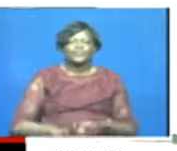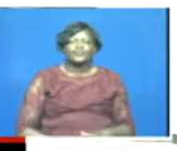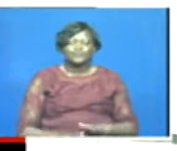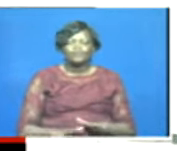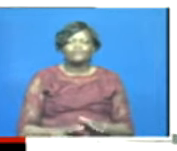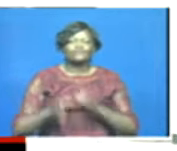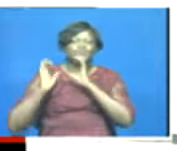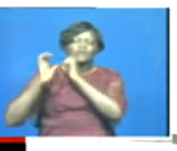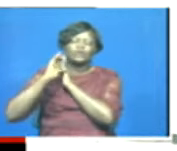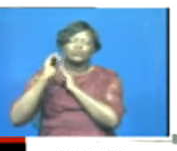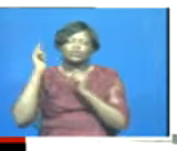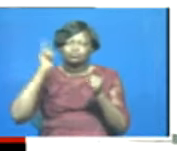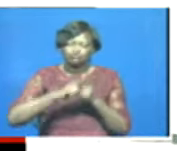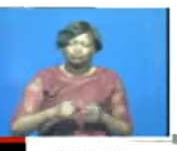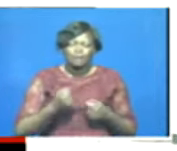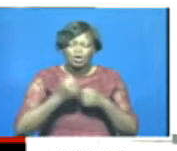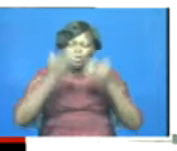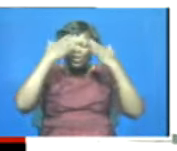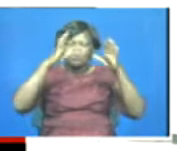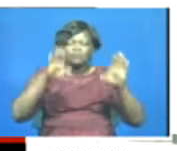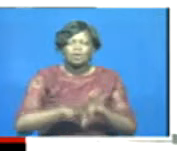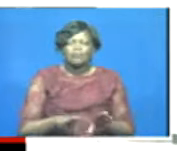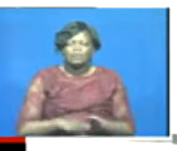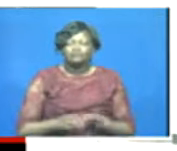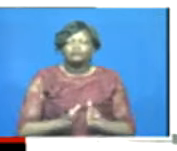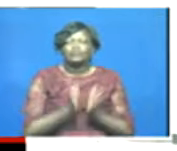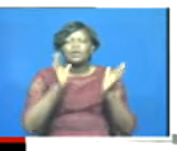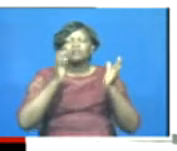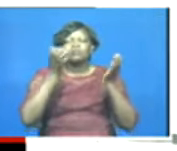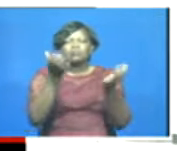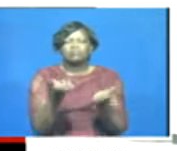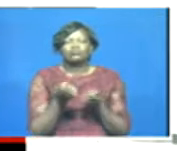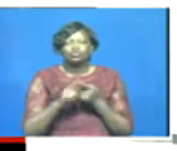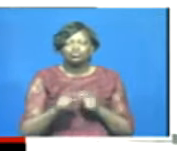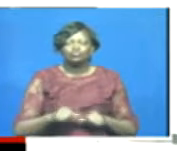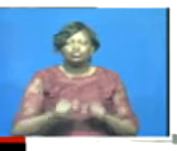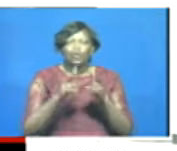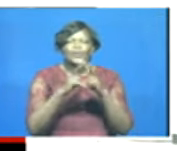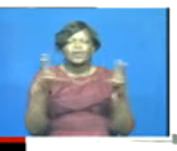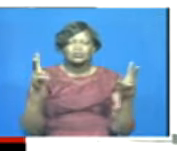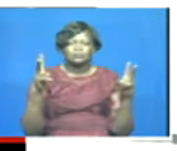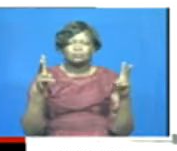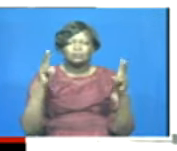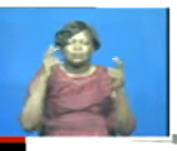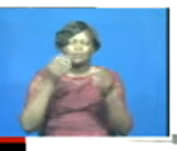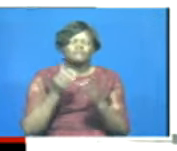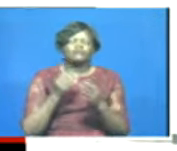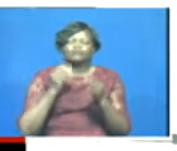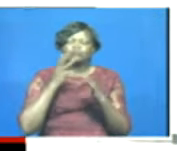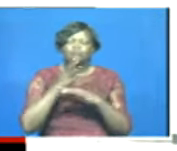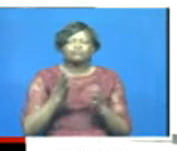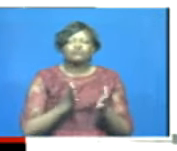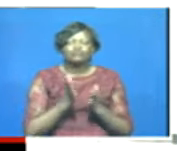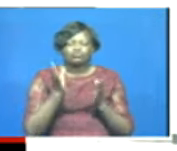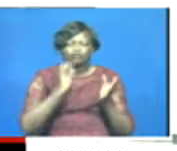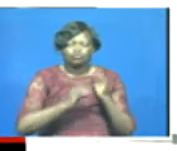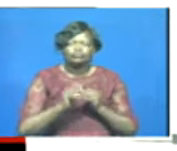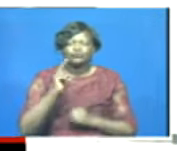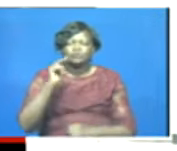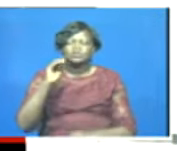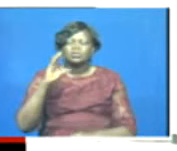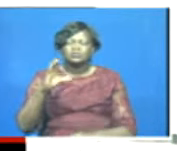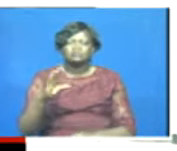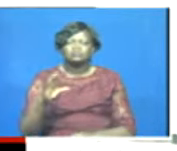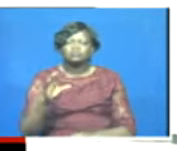County aimed at sensitizing members of the public on the need to maintain peace ahead of the general poll. NCIC Commissioner